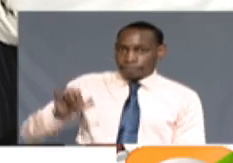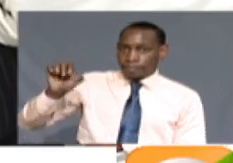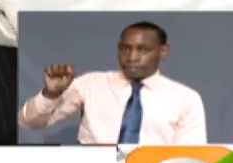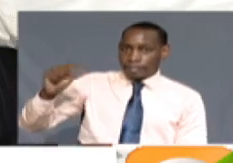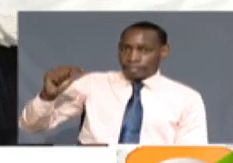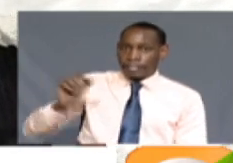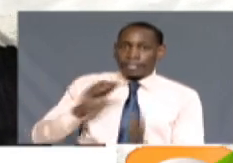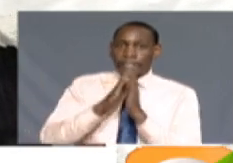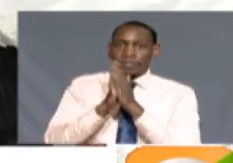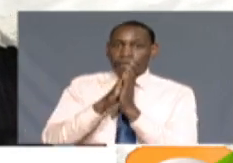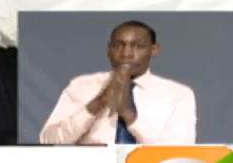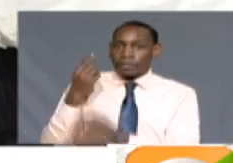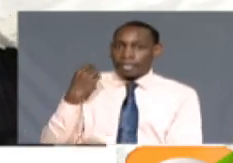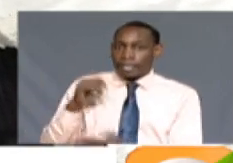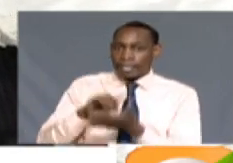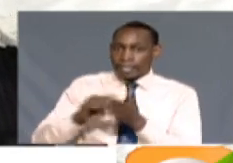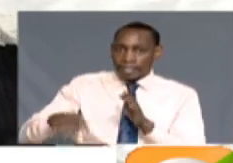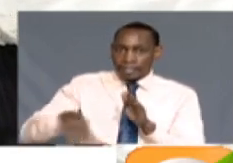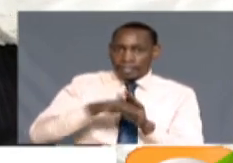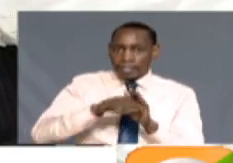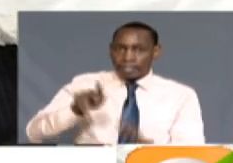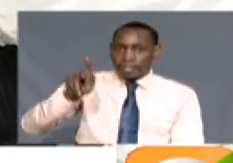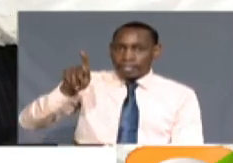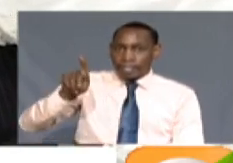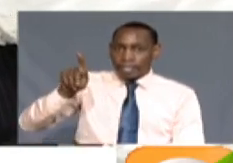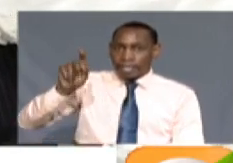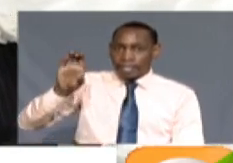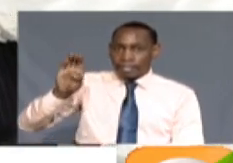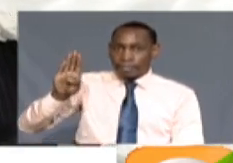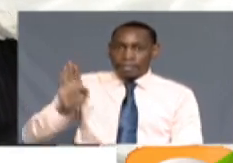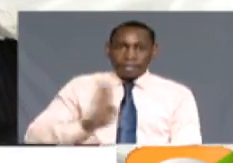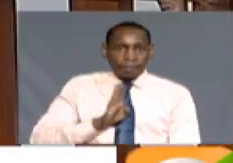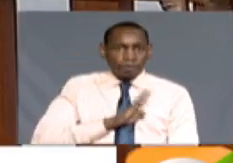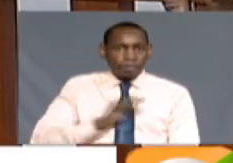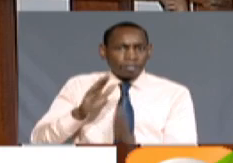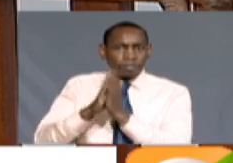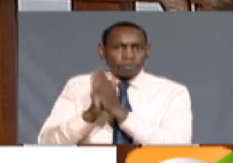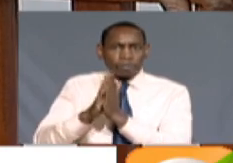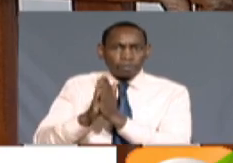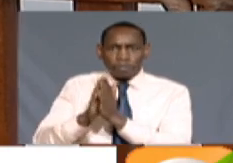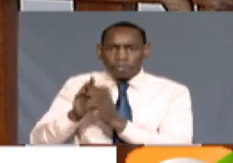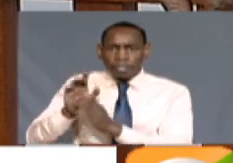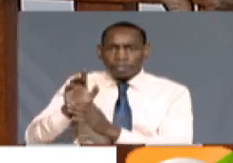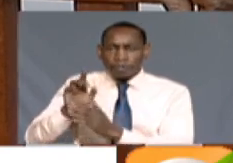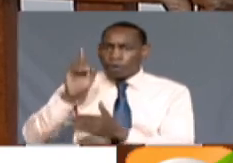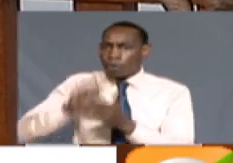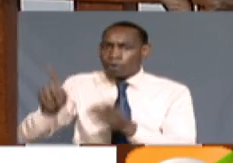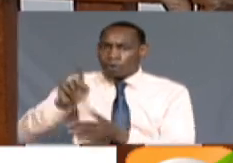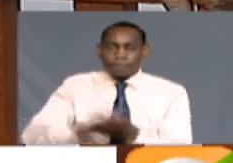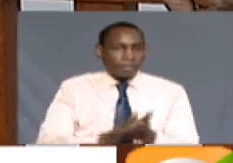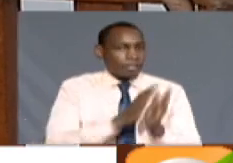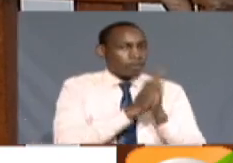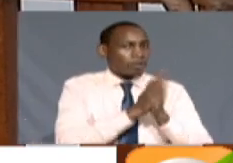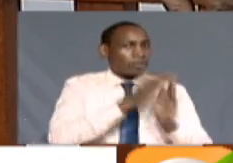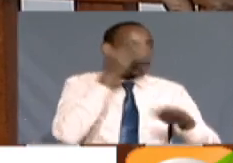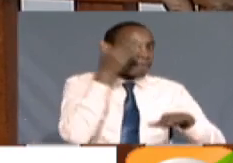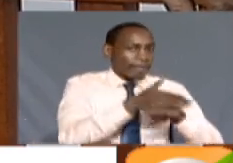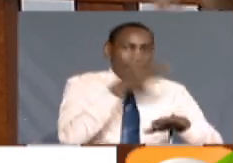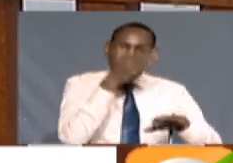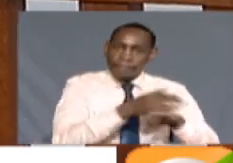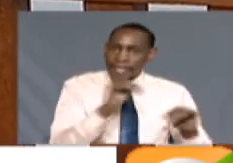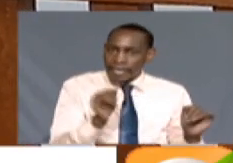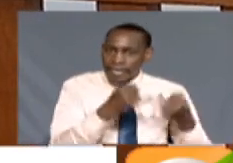story the other day that you were fired from KCB board, what is that story? That was a false story. That is what we call fake news.